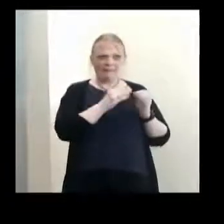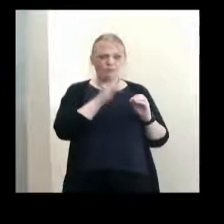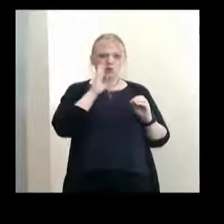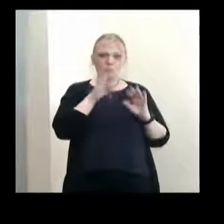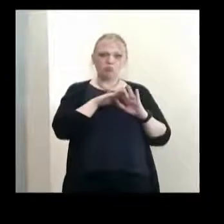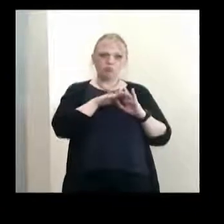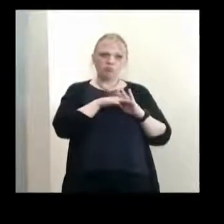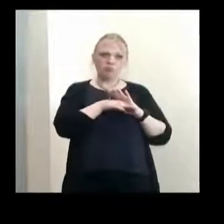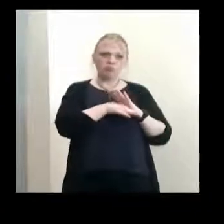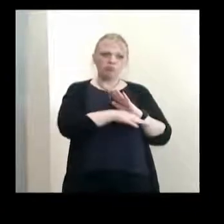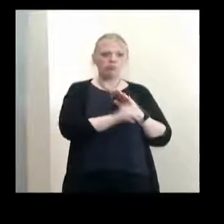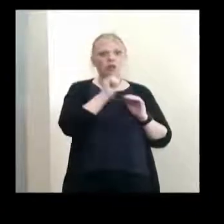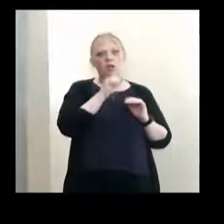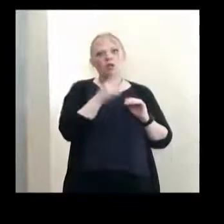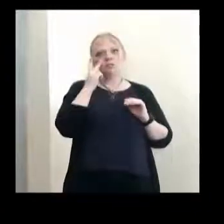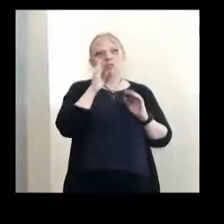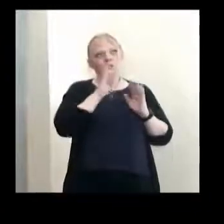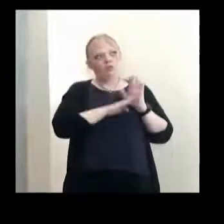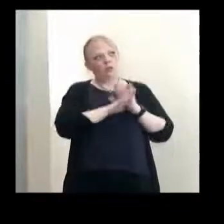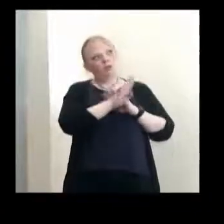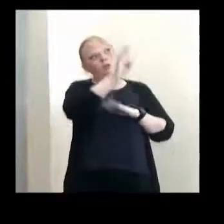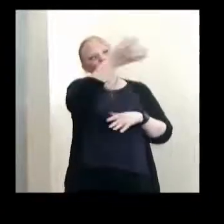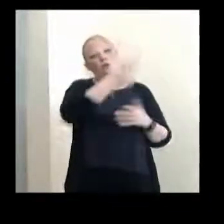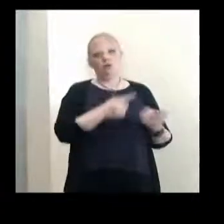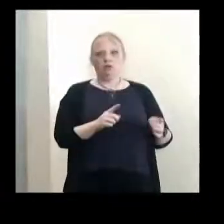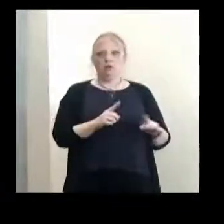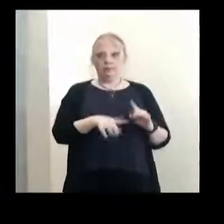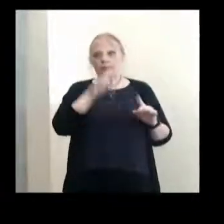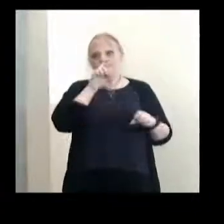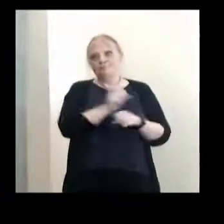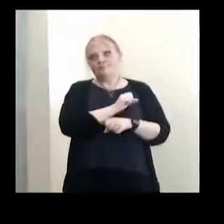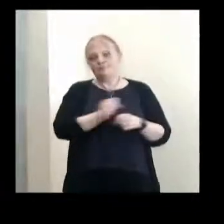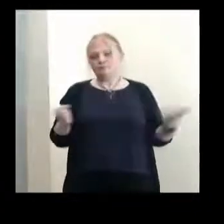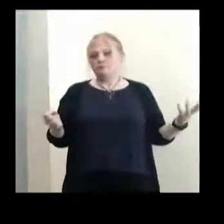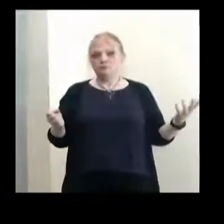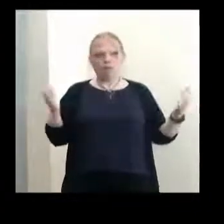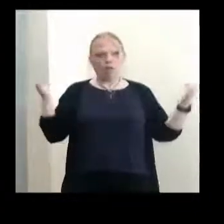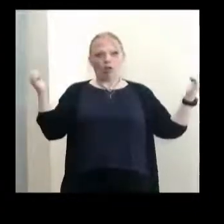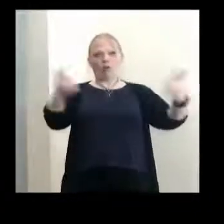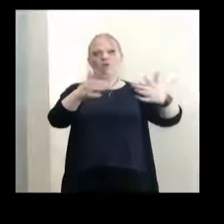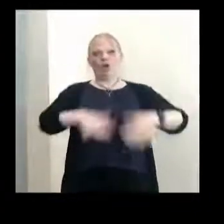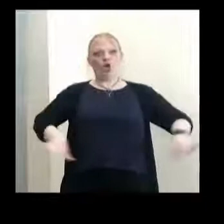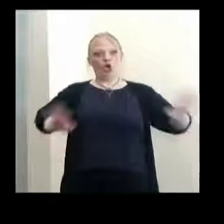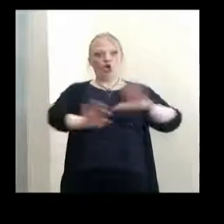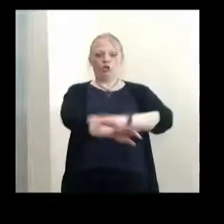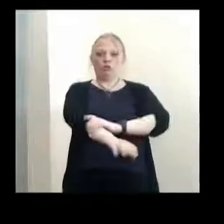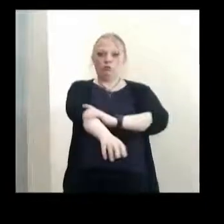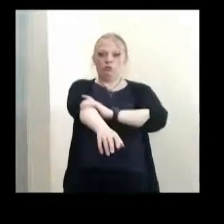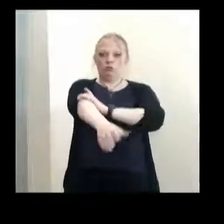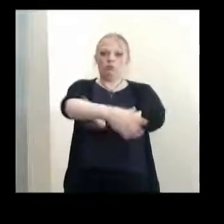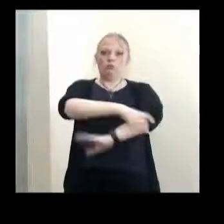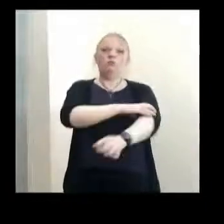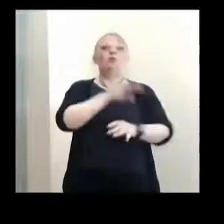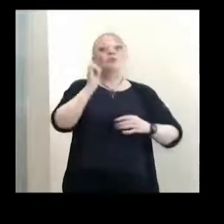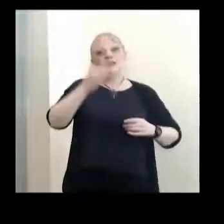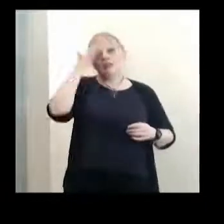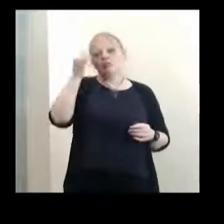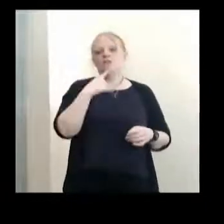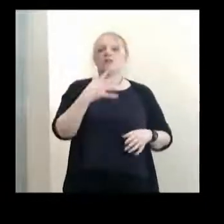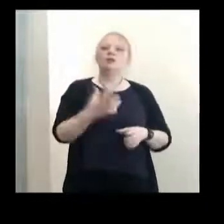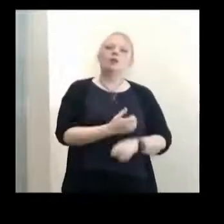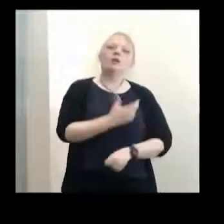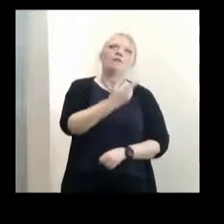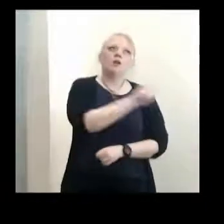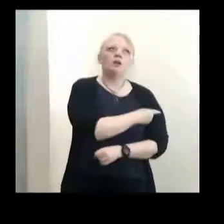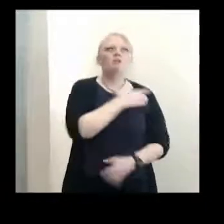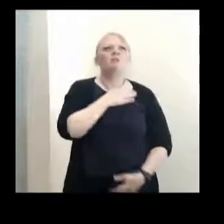didn't think we'd be seeing this mass increase, but it's going up, and it's going up in all locations. And that's why I say, get vaccinated. Please